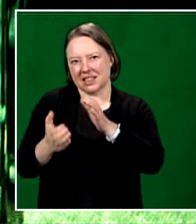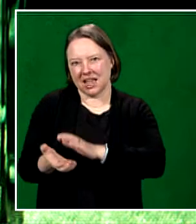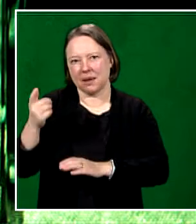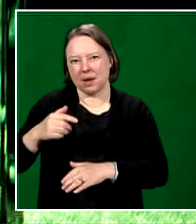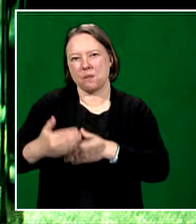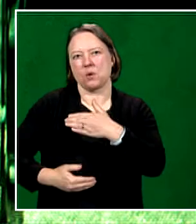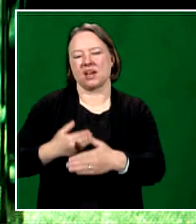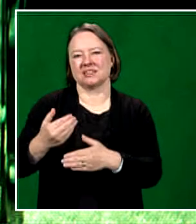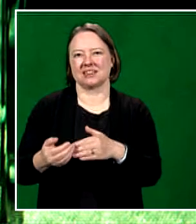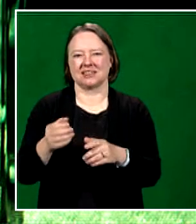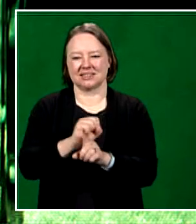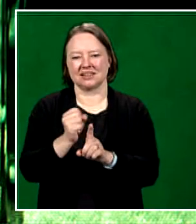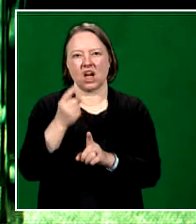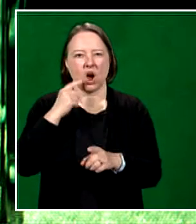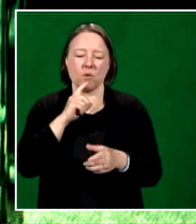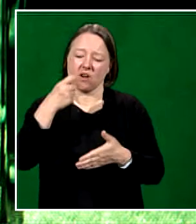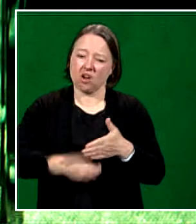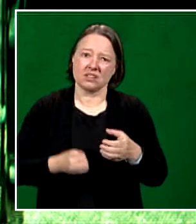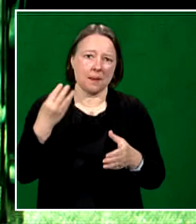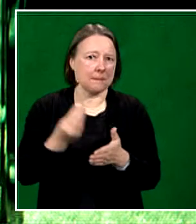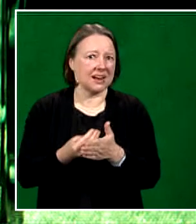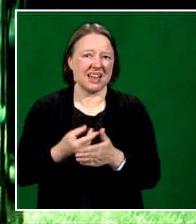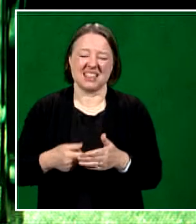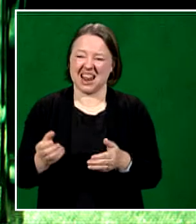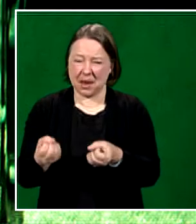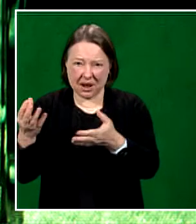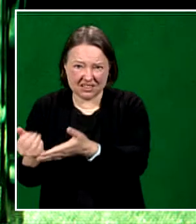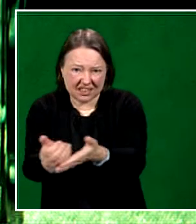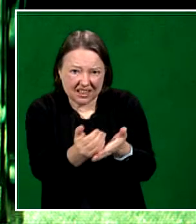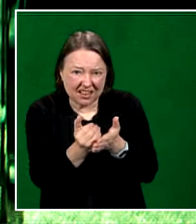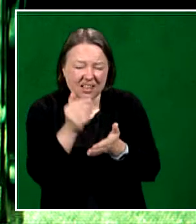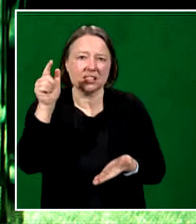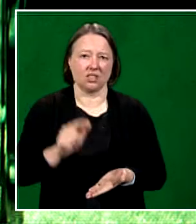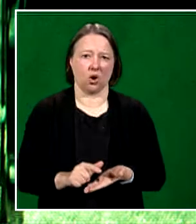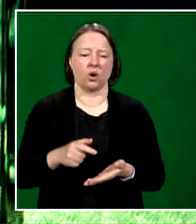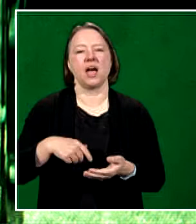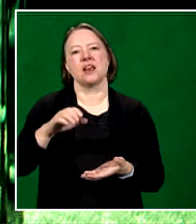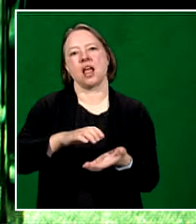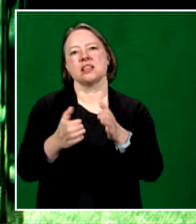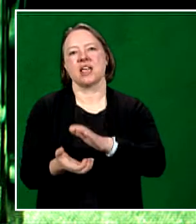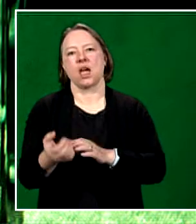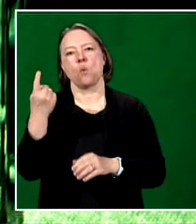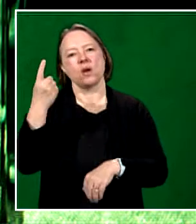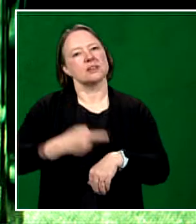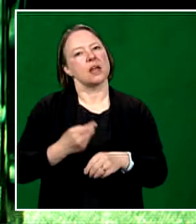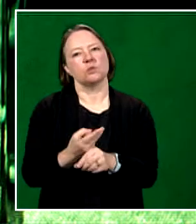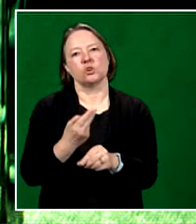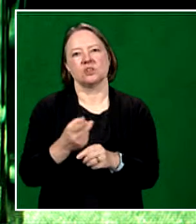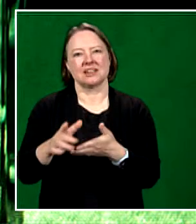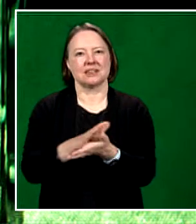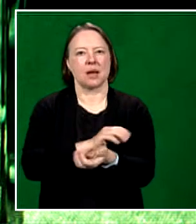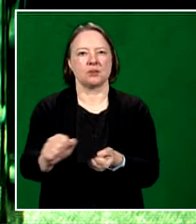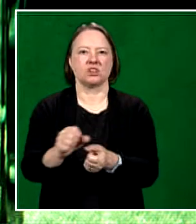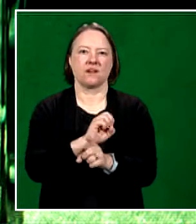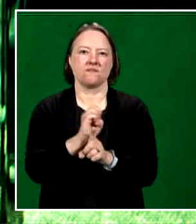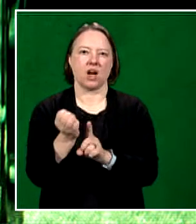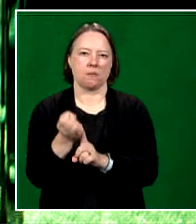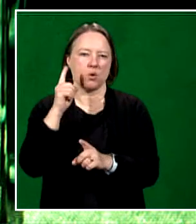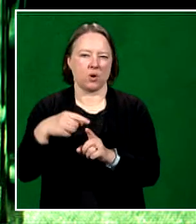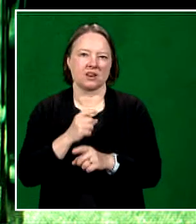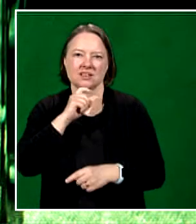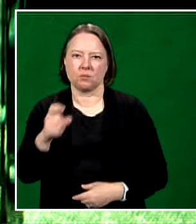conditions are costly and the yield is very low. Worst of all, the clays are single-use and cause a lot of damage to the environment upon